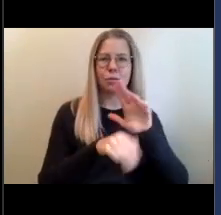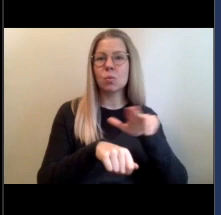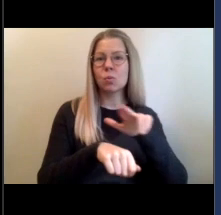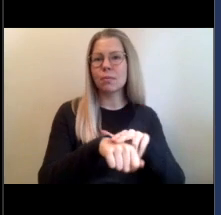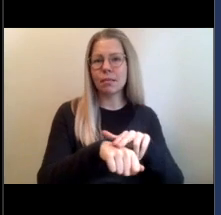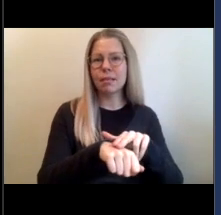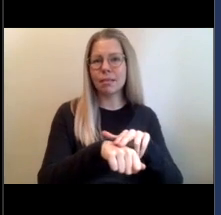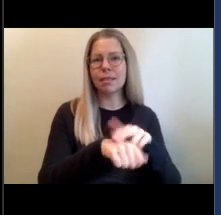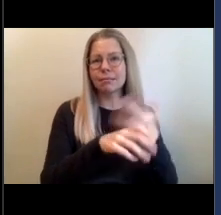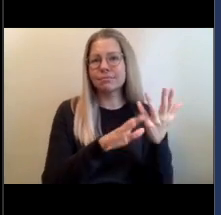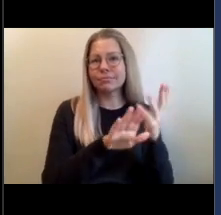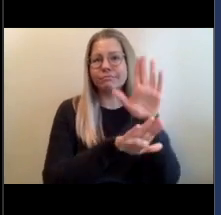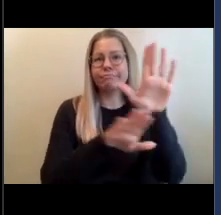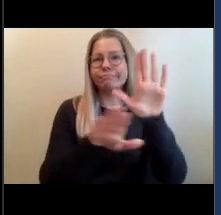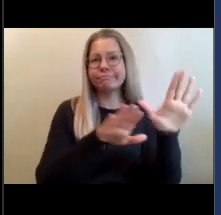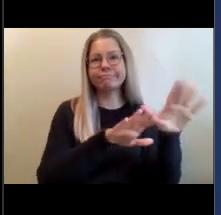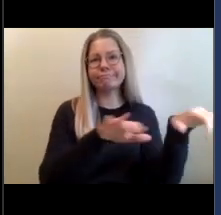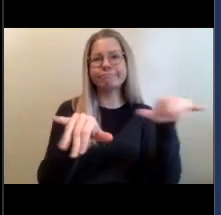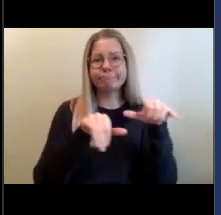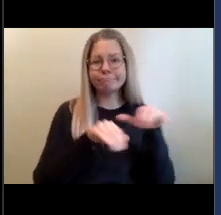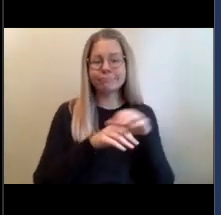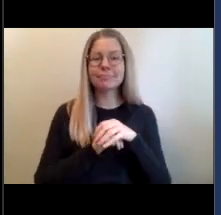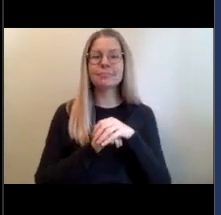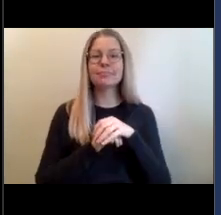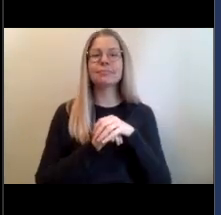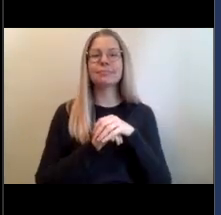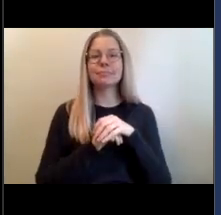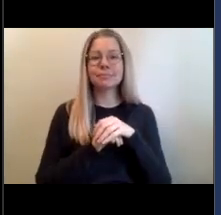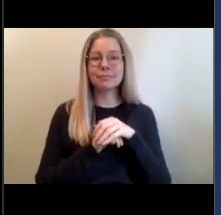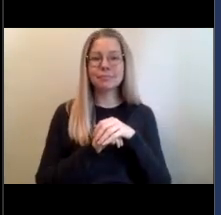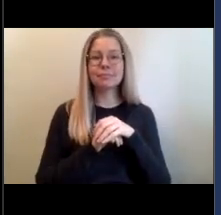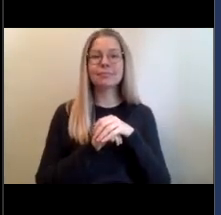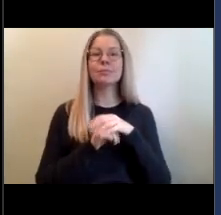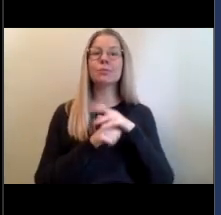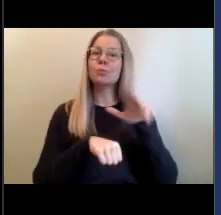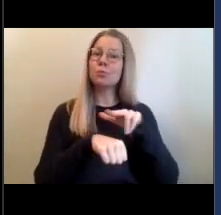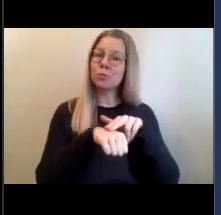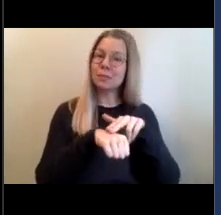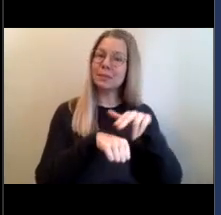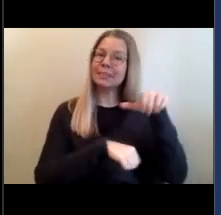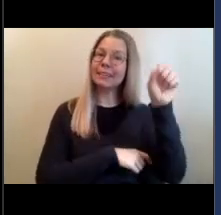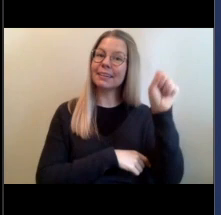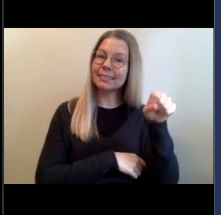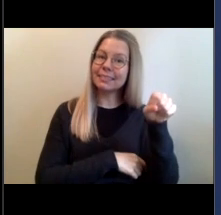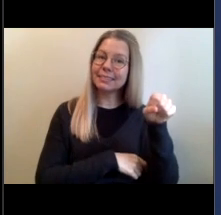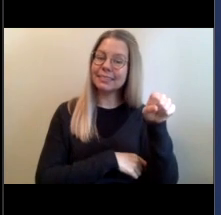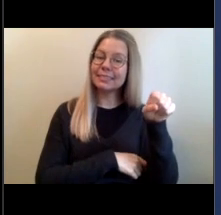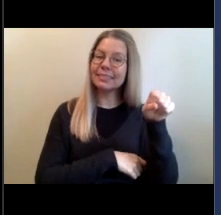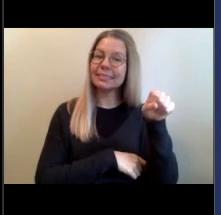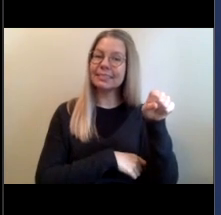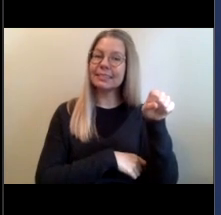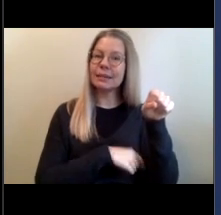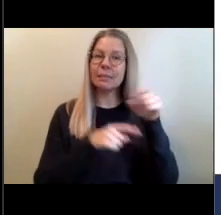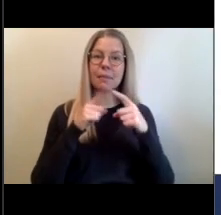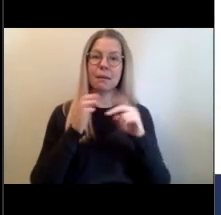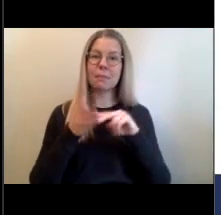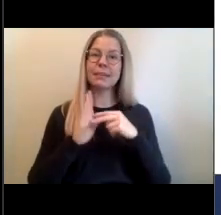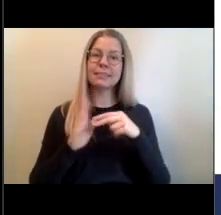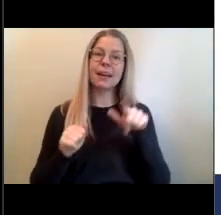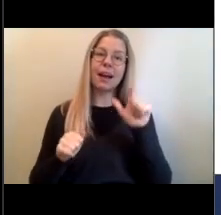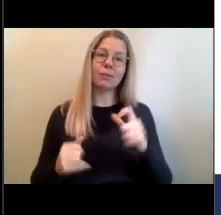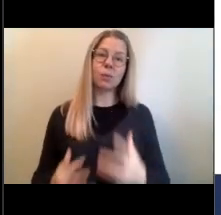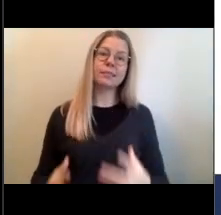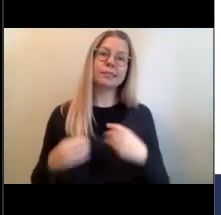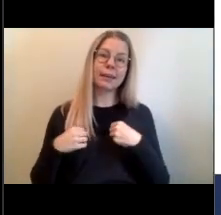to communicate is that while these changes are indeed normal, they need not be inevitable. There are, in